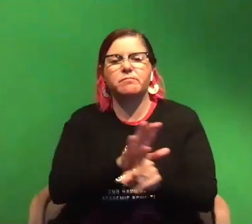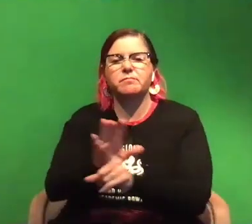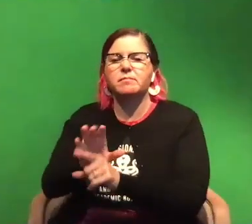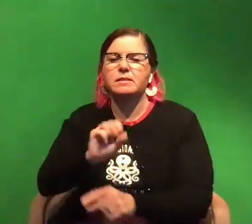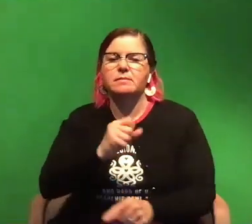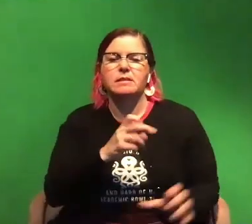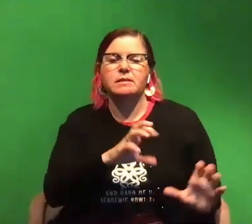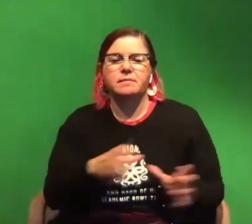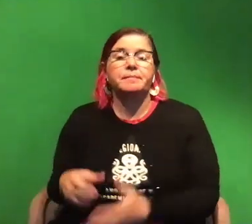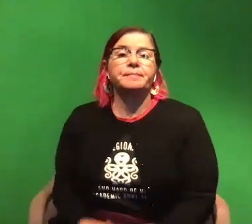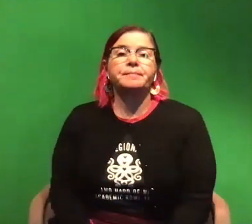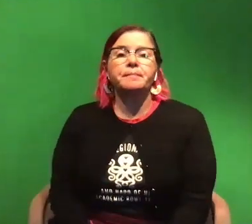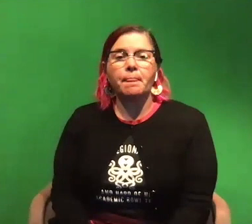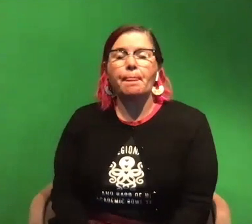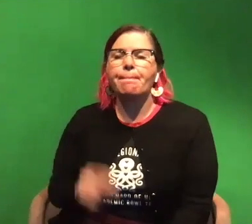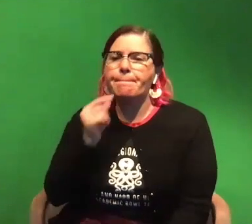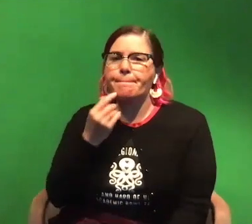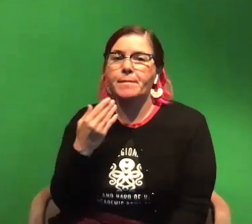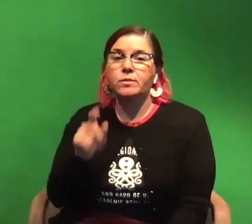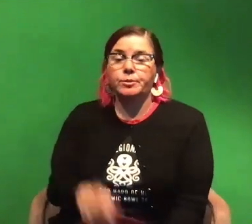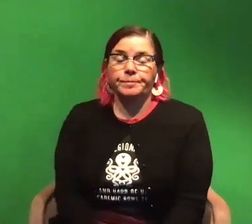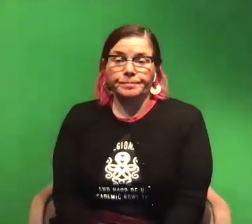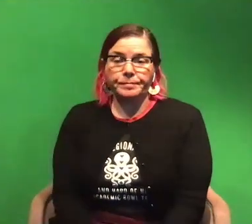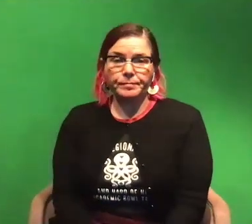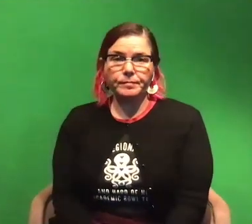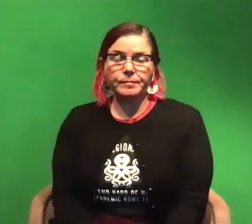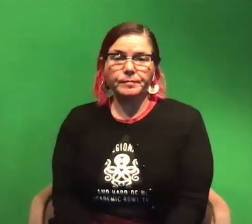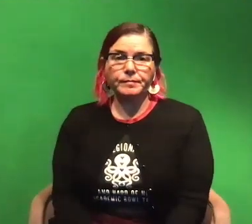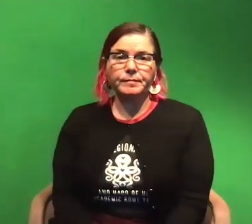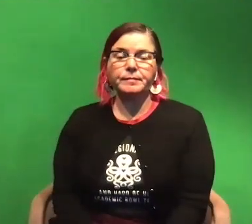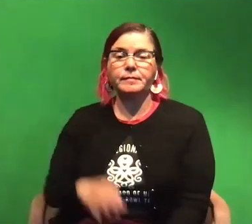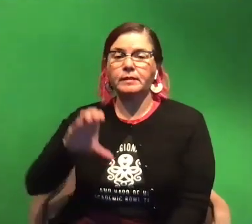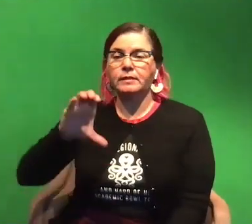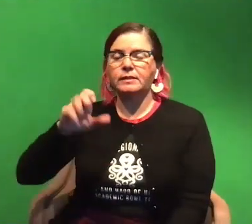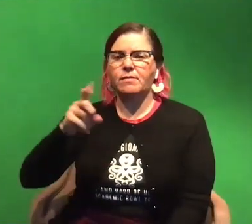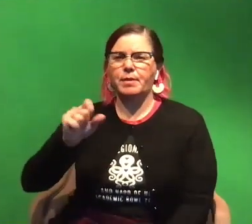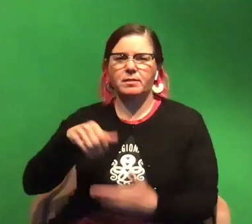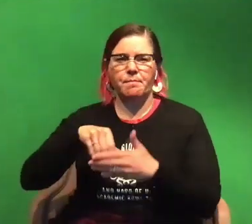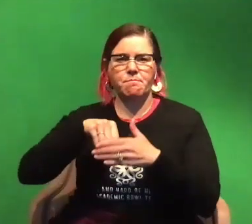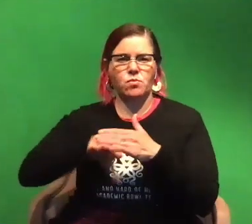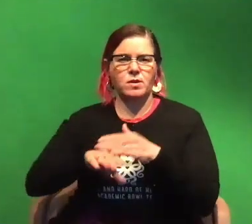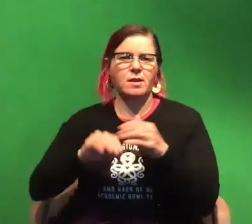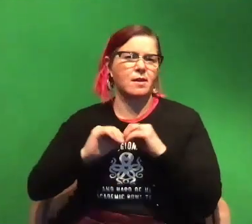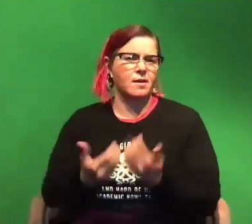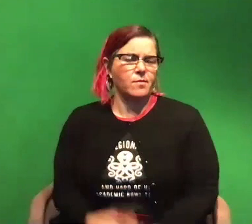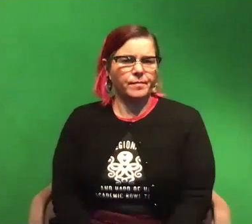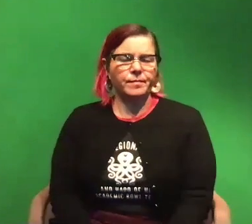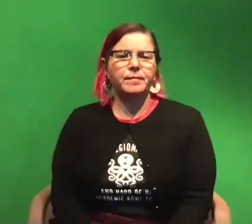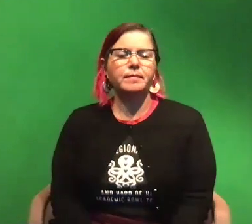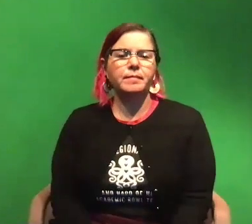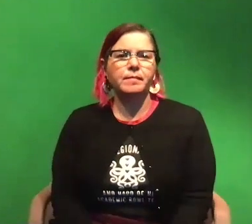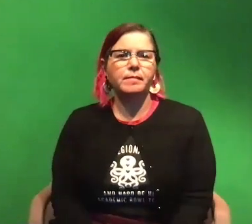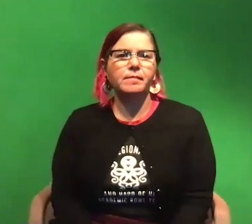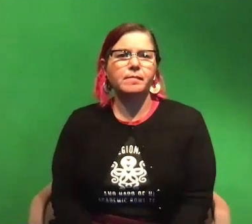Cool. The next question is, how are cephalopods born? Well, cephalopods